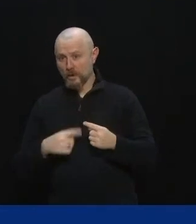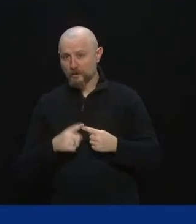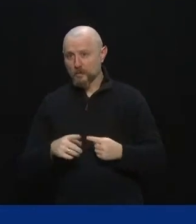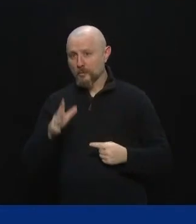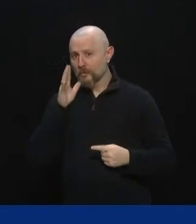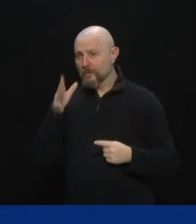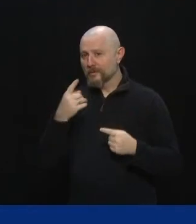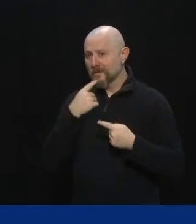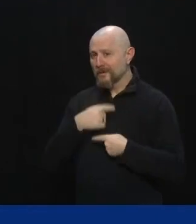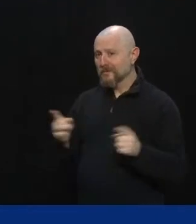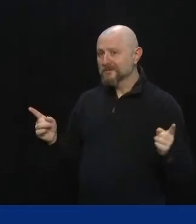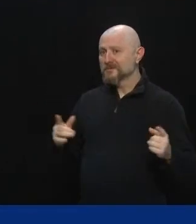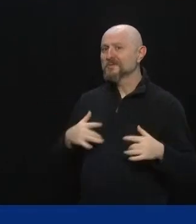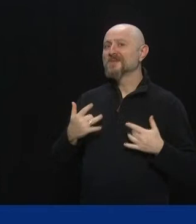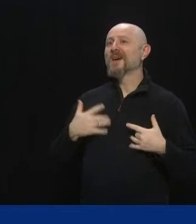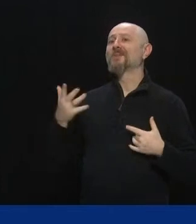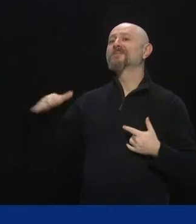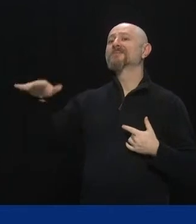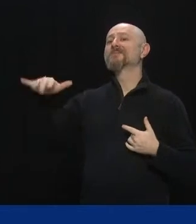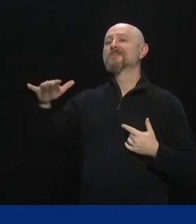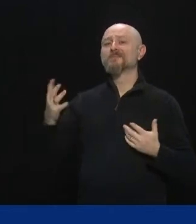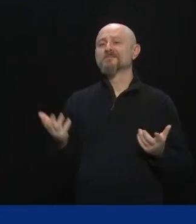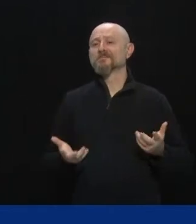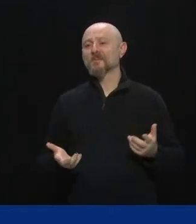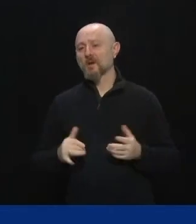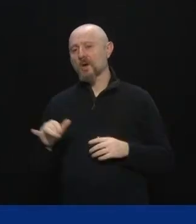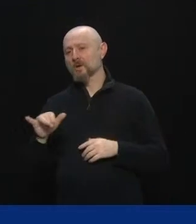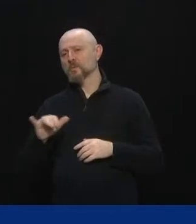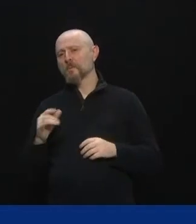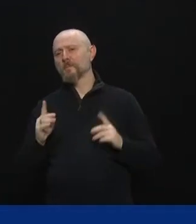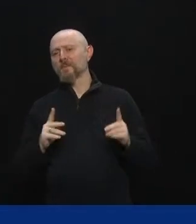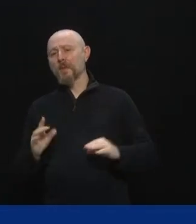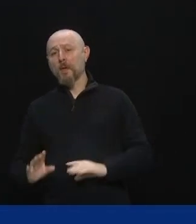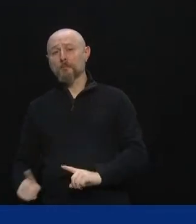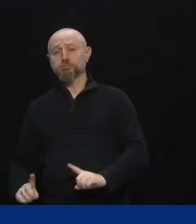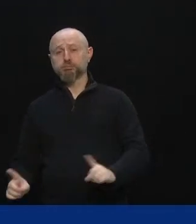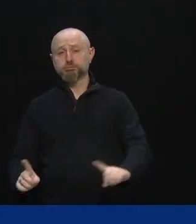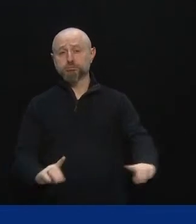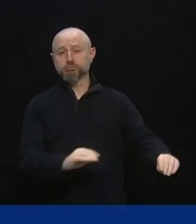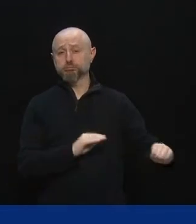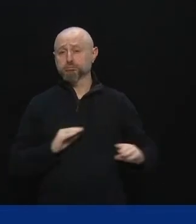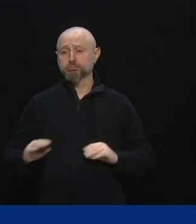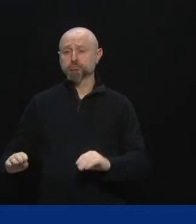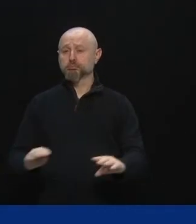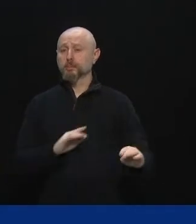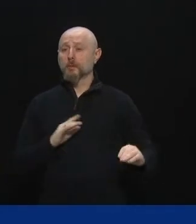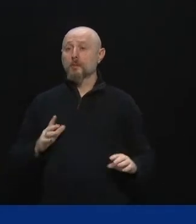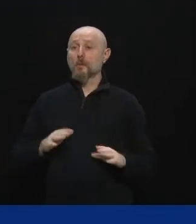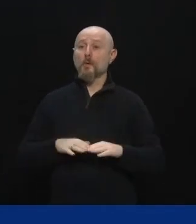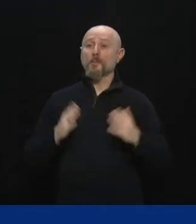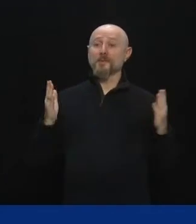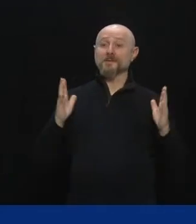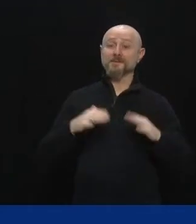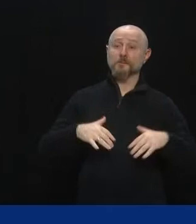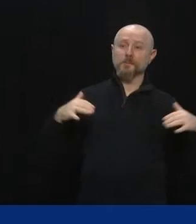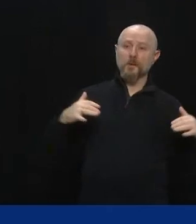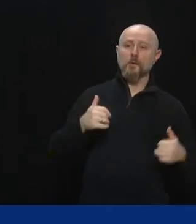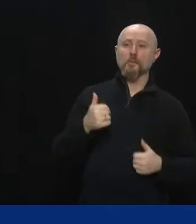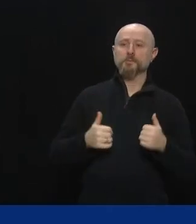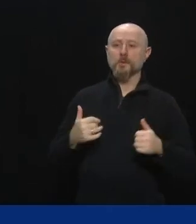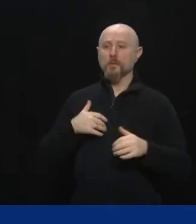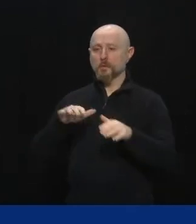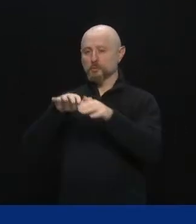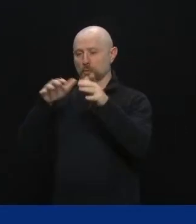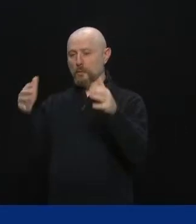to make an announcement? And also, there's a lot of talk upstate here about a dome versus an open-air stadium. Do you have a preference on what